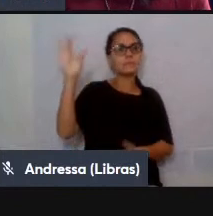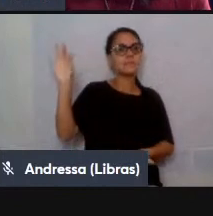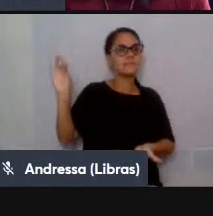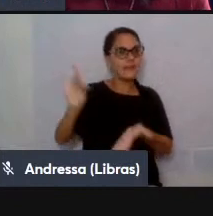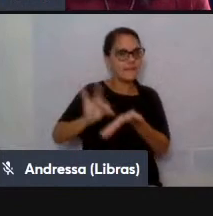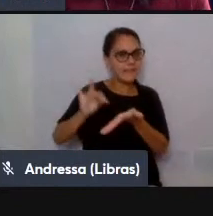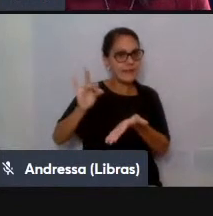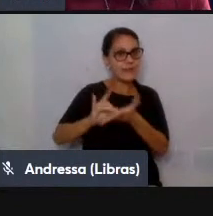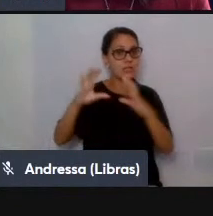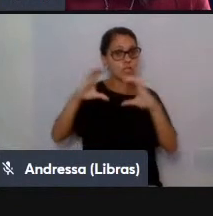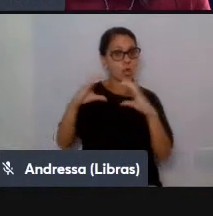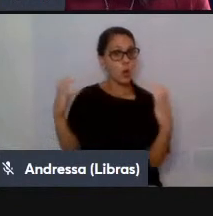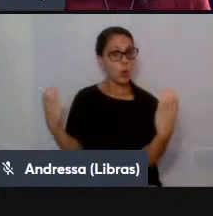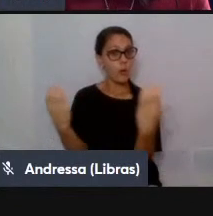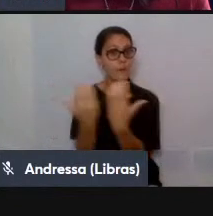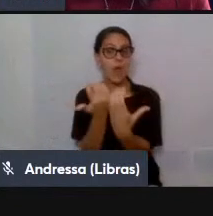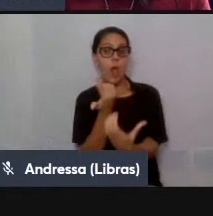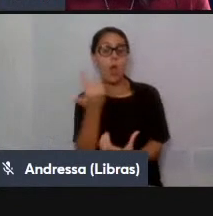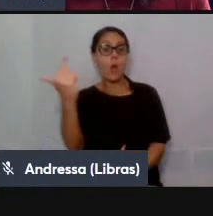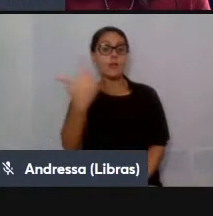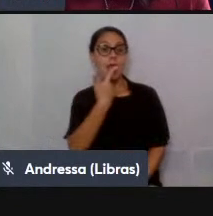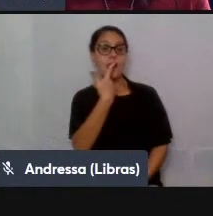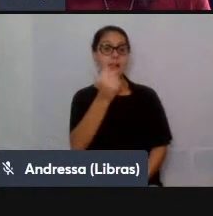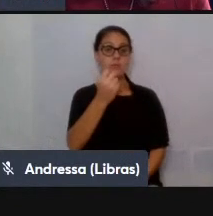para comunidades de outras línguas.